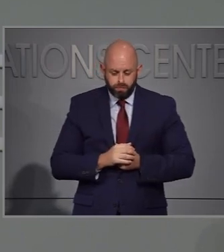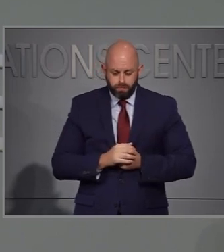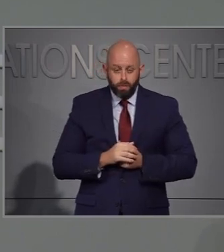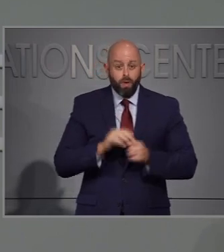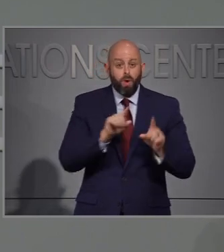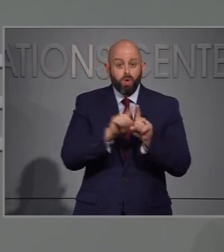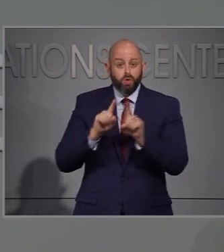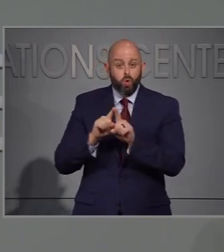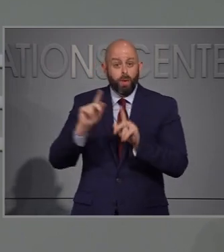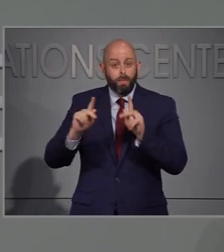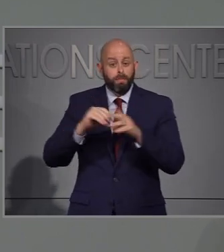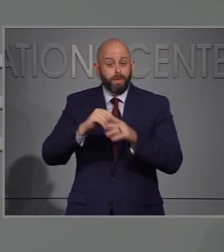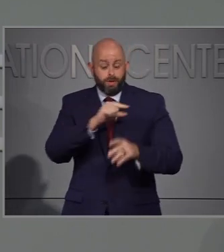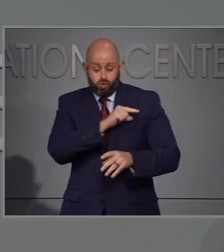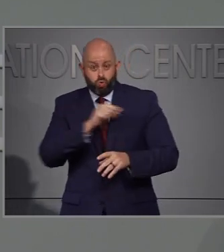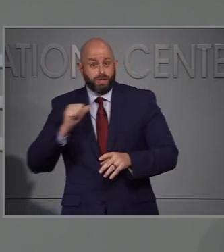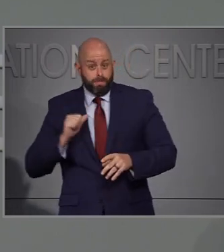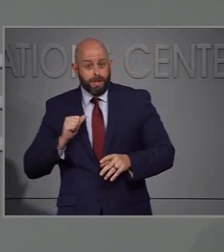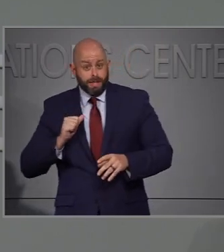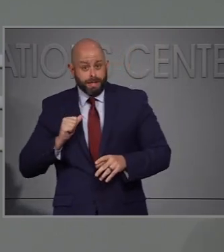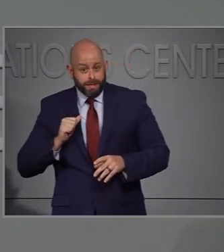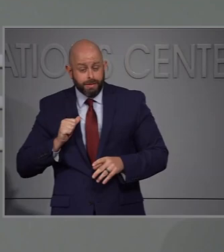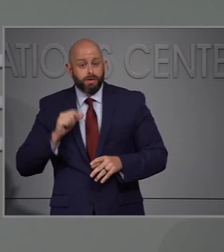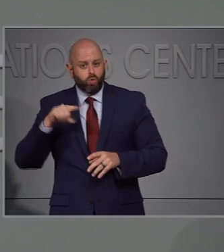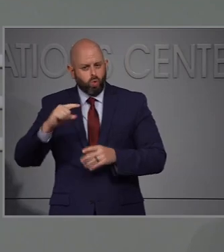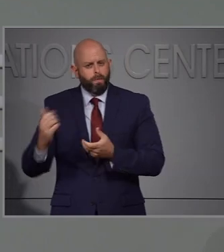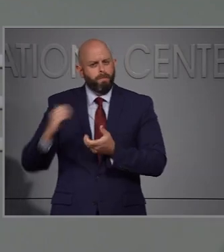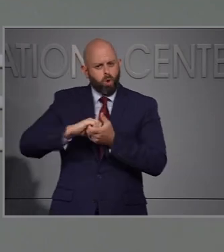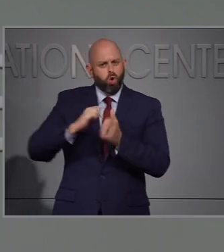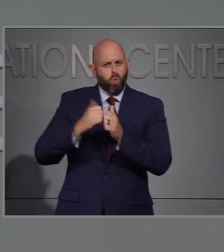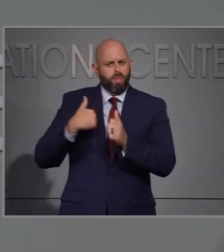have partnered with us in support of our students and teachers.